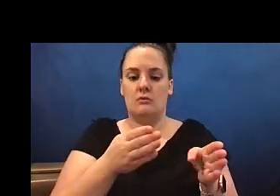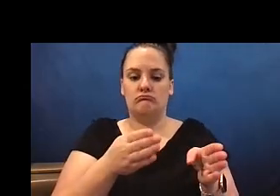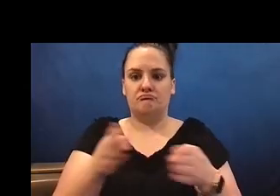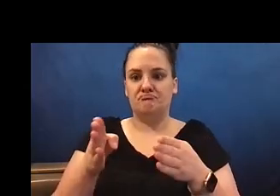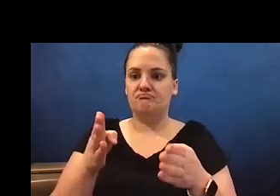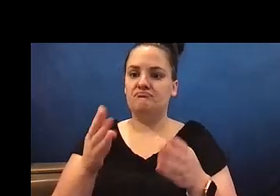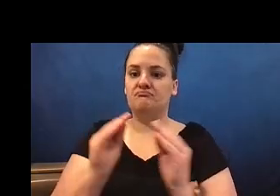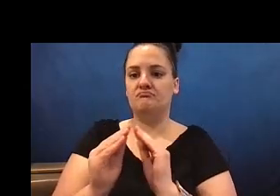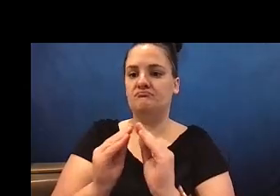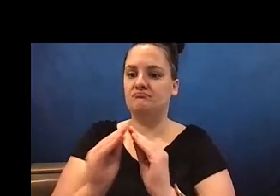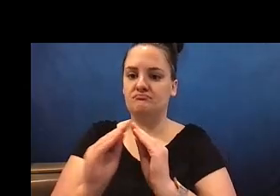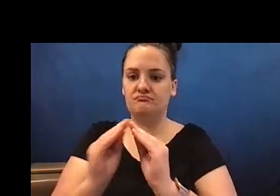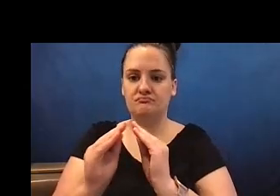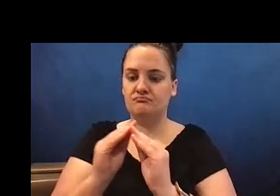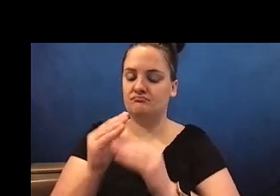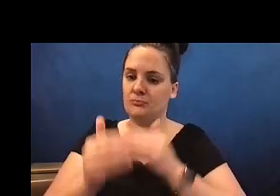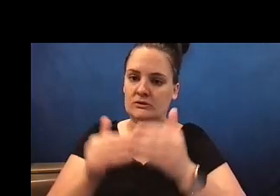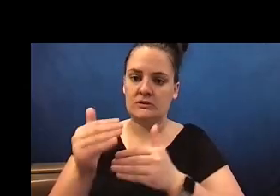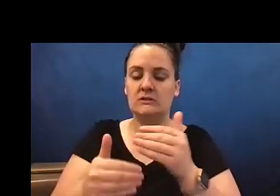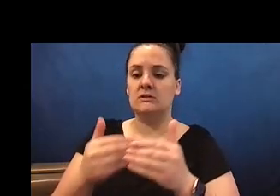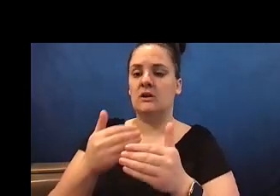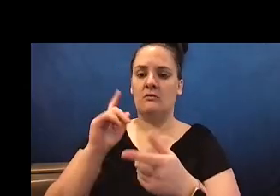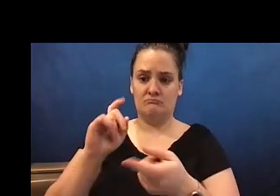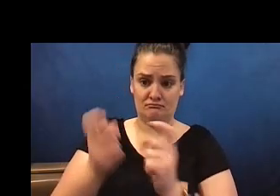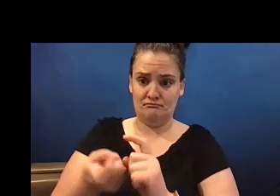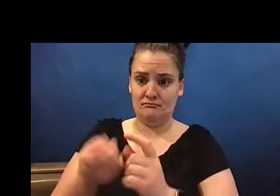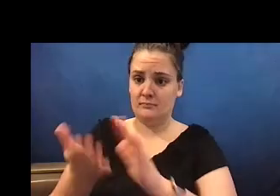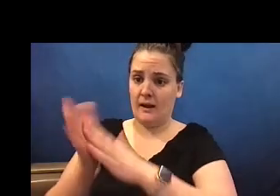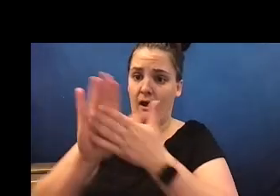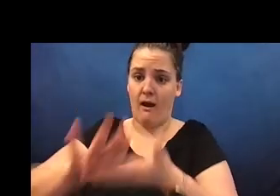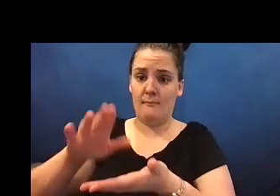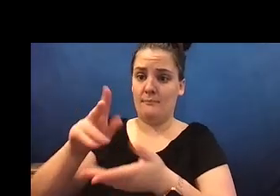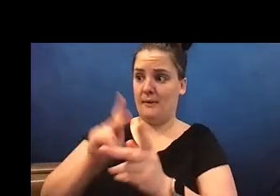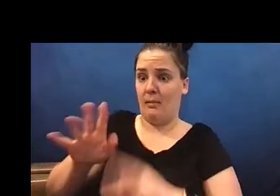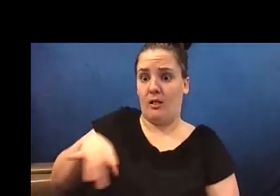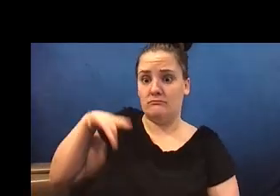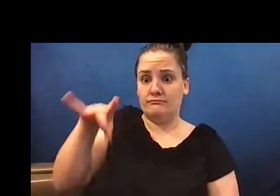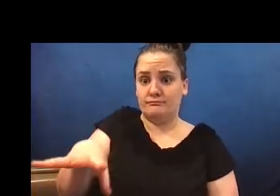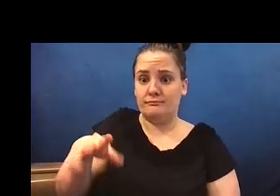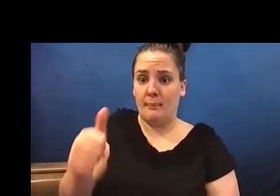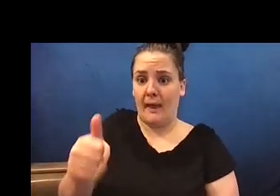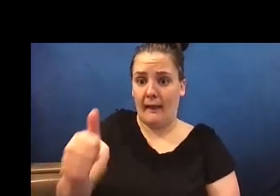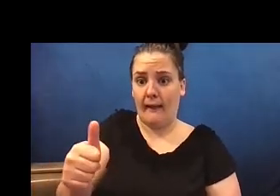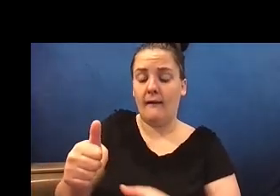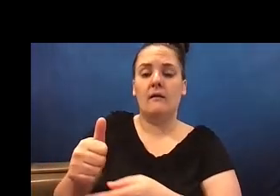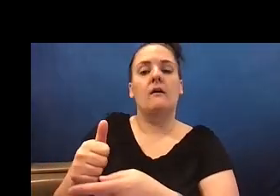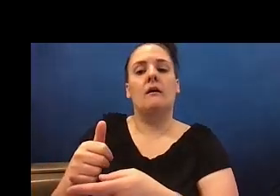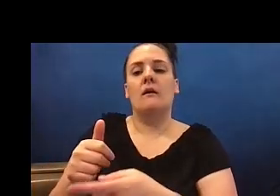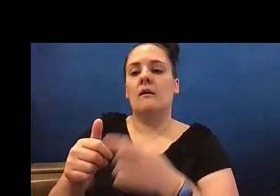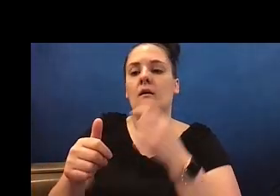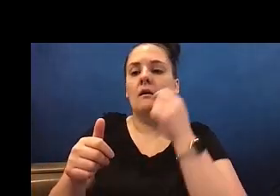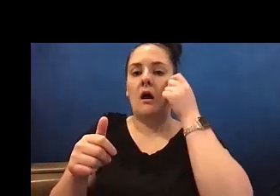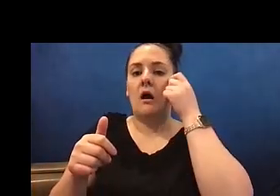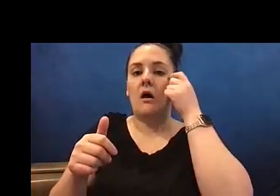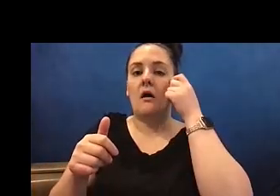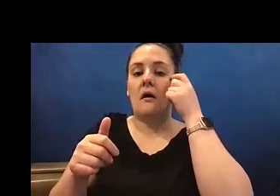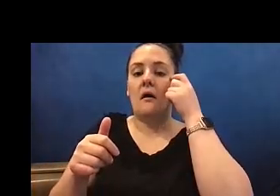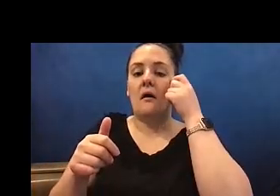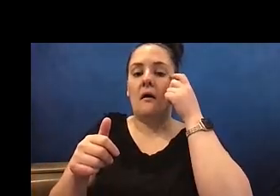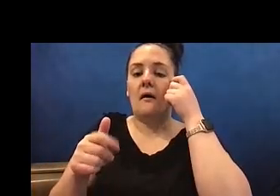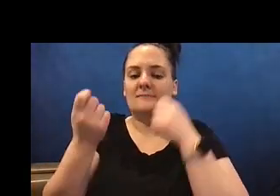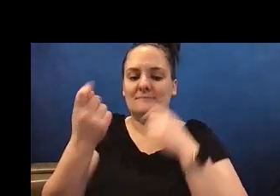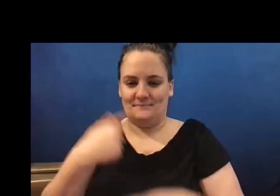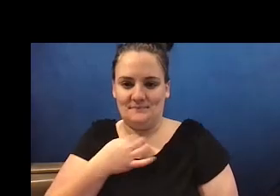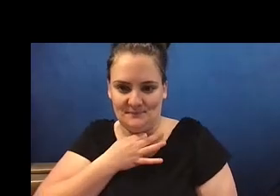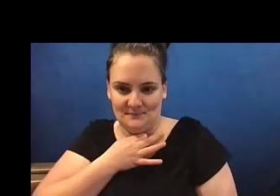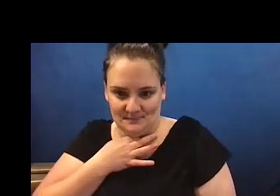the solution into premiums that people pay on the other side. Dr. Lisa, I just want you to share your thoughts on this conversation. I know you're right in the middle